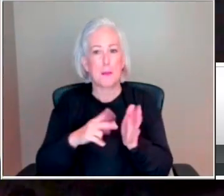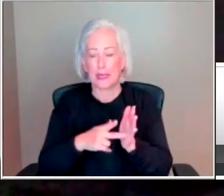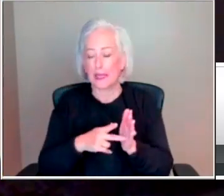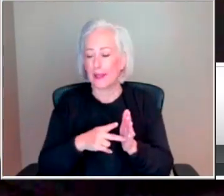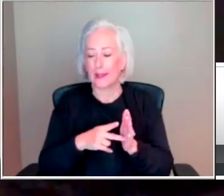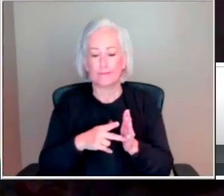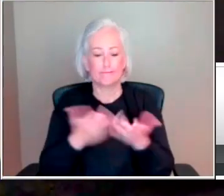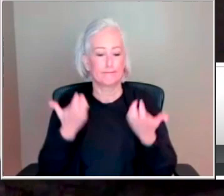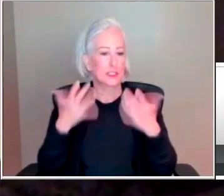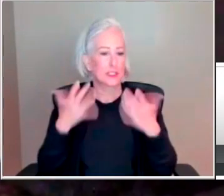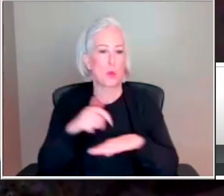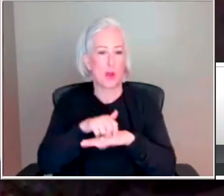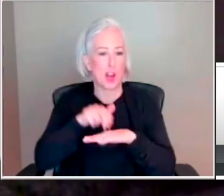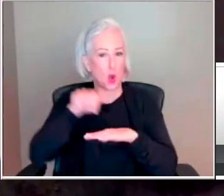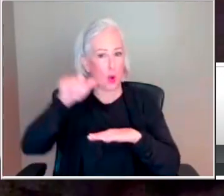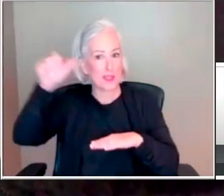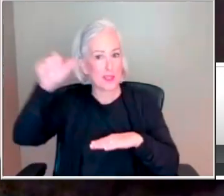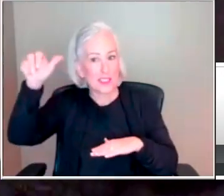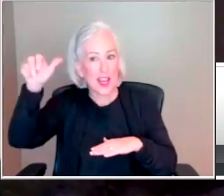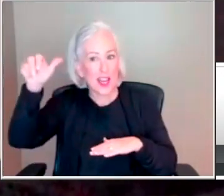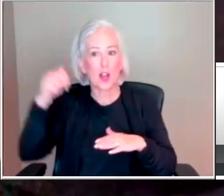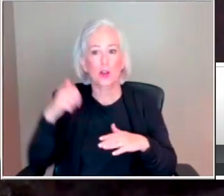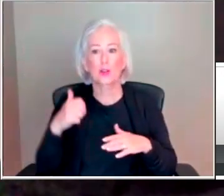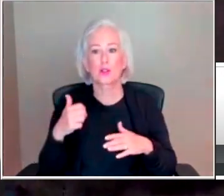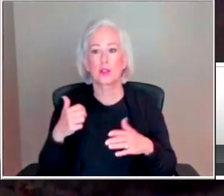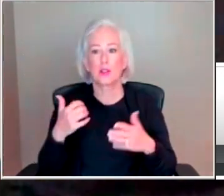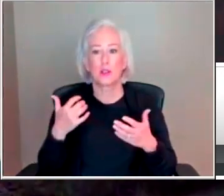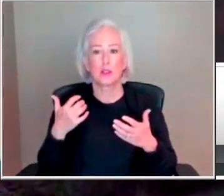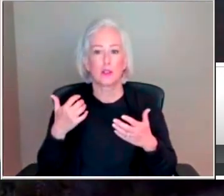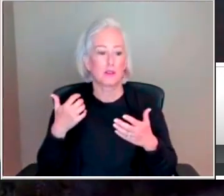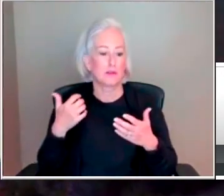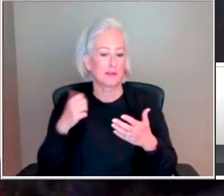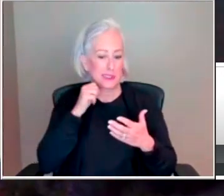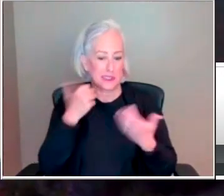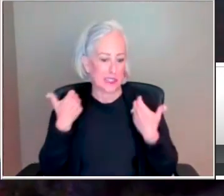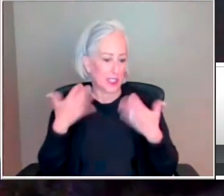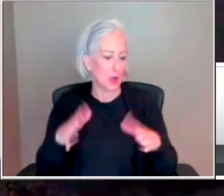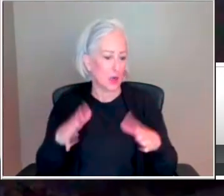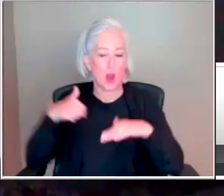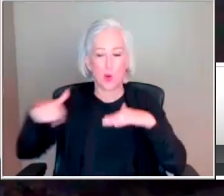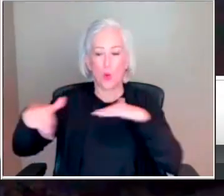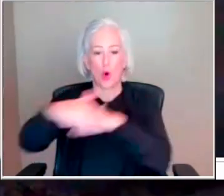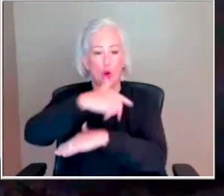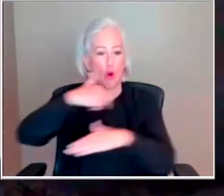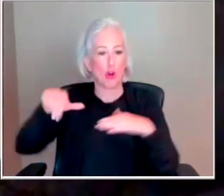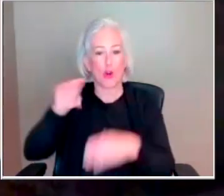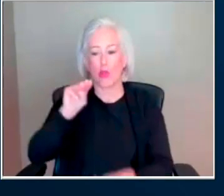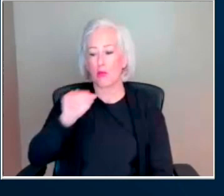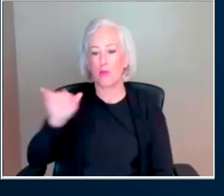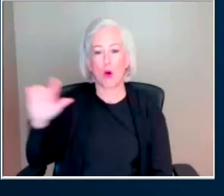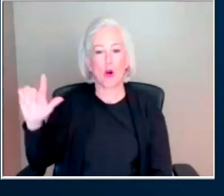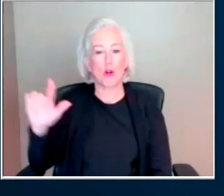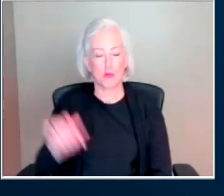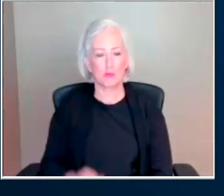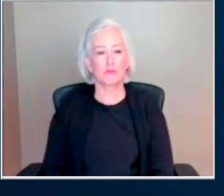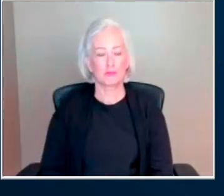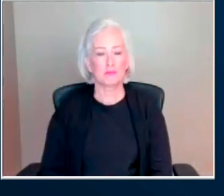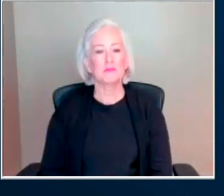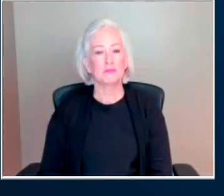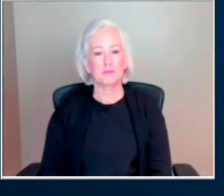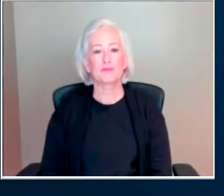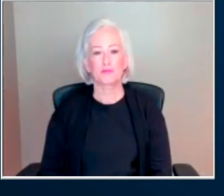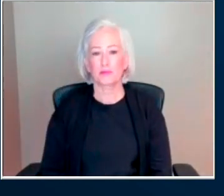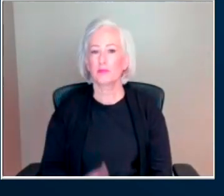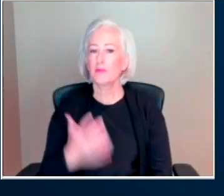up the stairs anymore, or we weren't walking through the mall and things of that nature. Weren't living life the